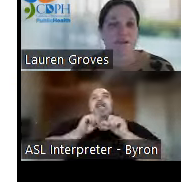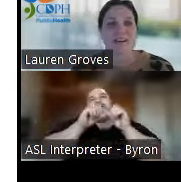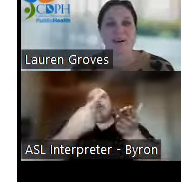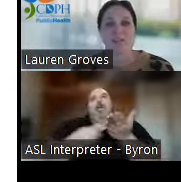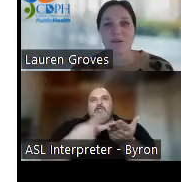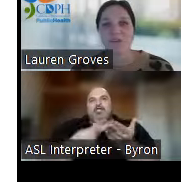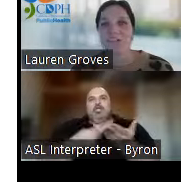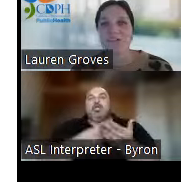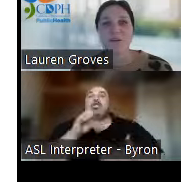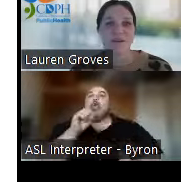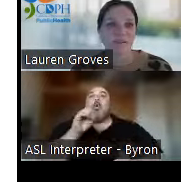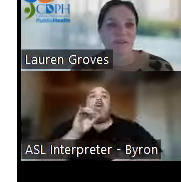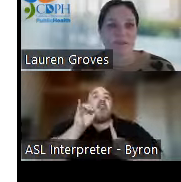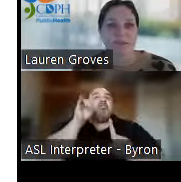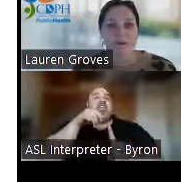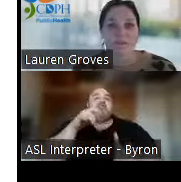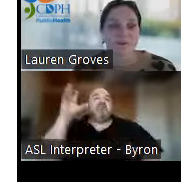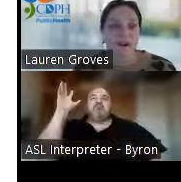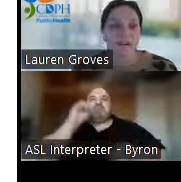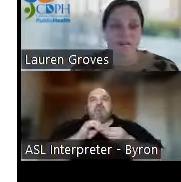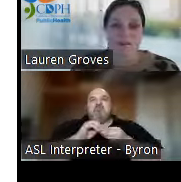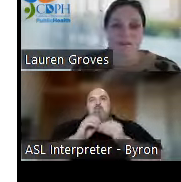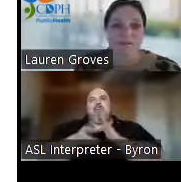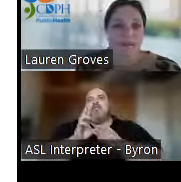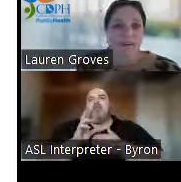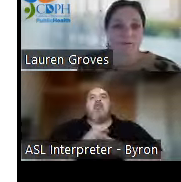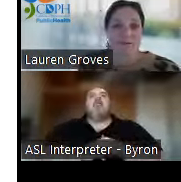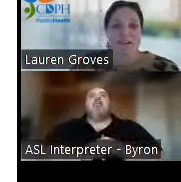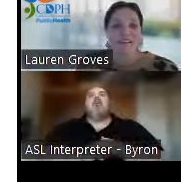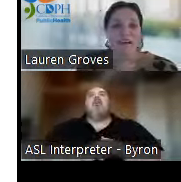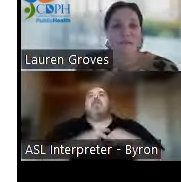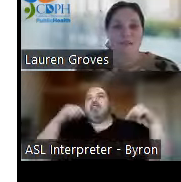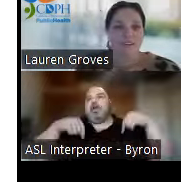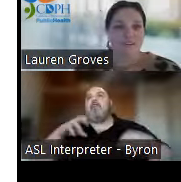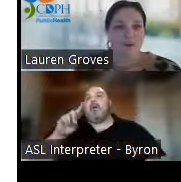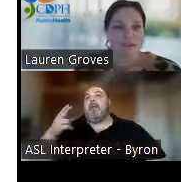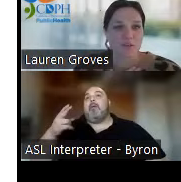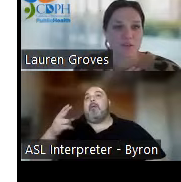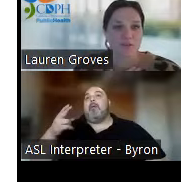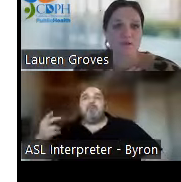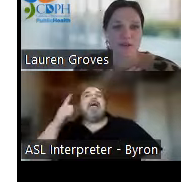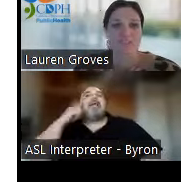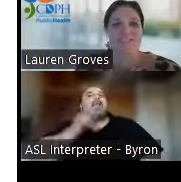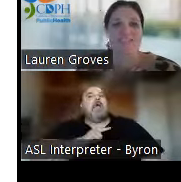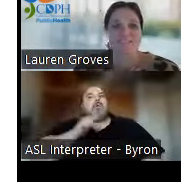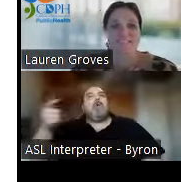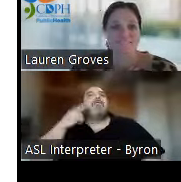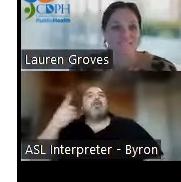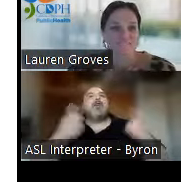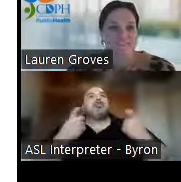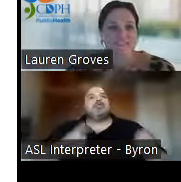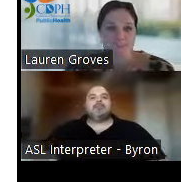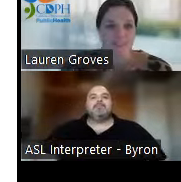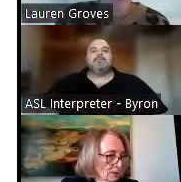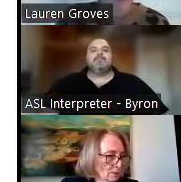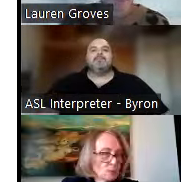So that's just a quick overview of where we're at the Department of Public Health. But Catherine, I think we're going to turn it over for questions. We